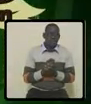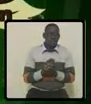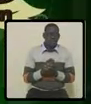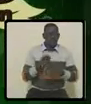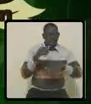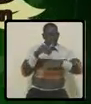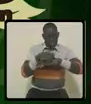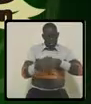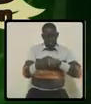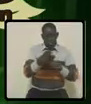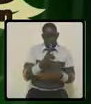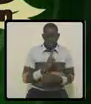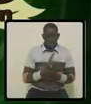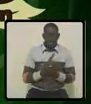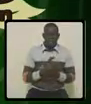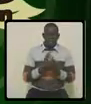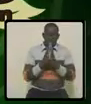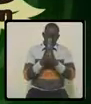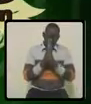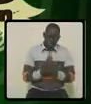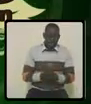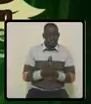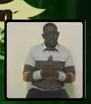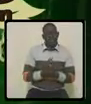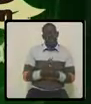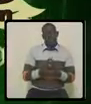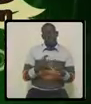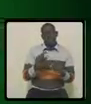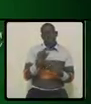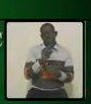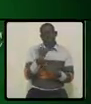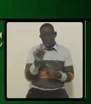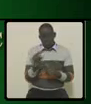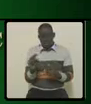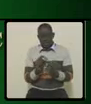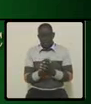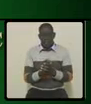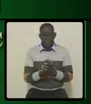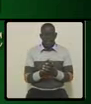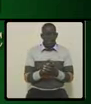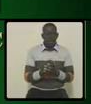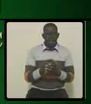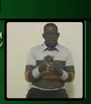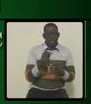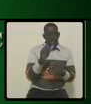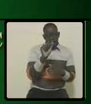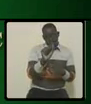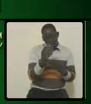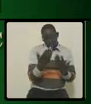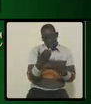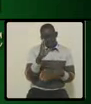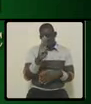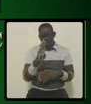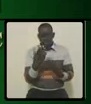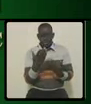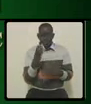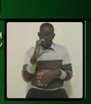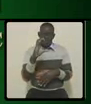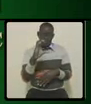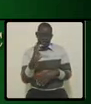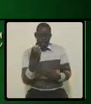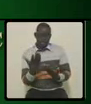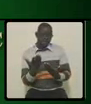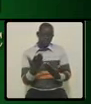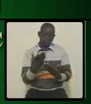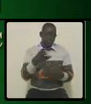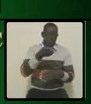To SMS your answer, please enter the keyword for today's competition, followed by the letter A, B, or